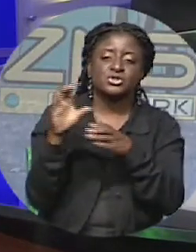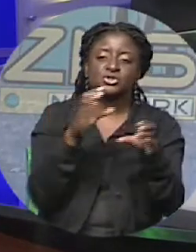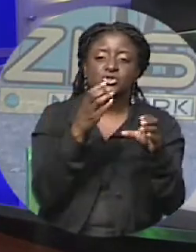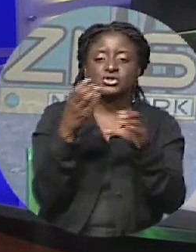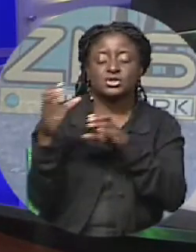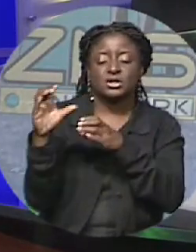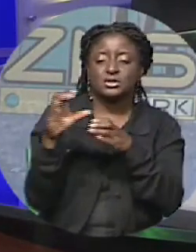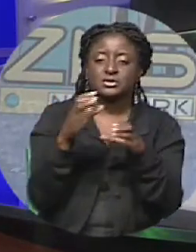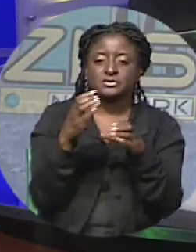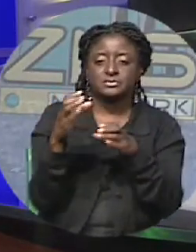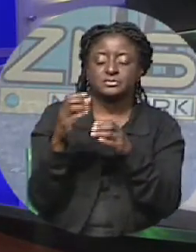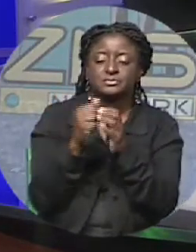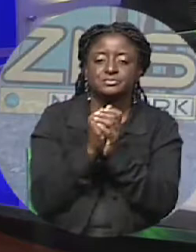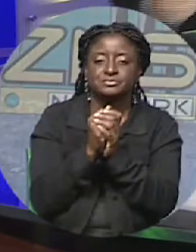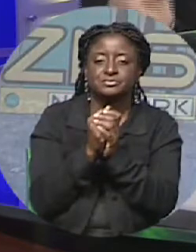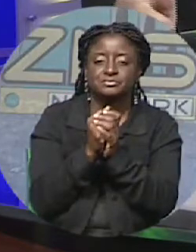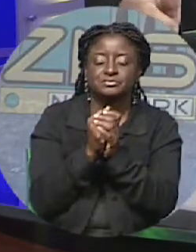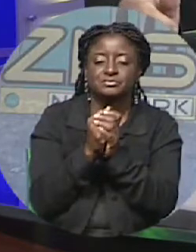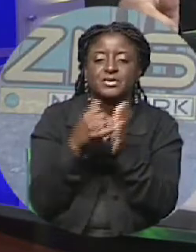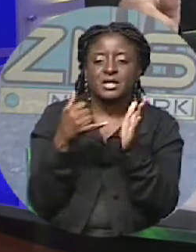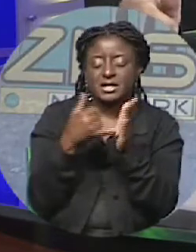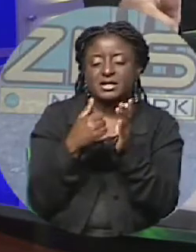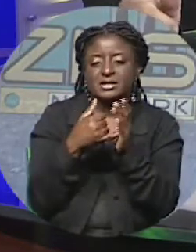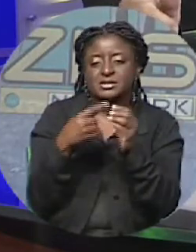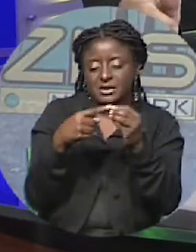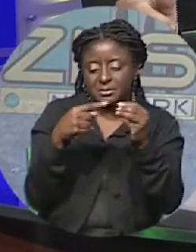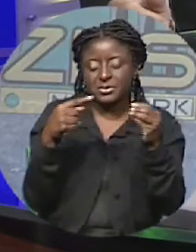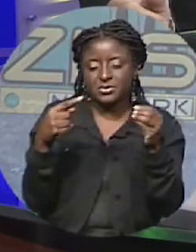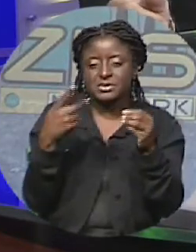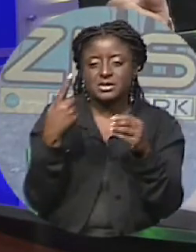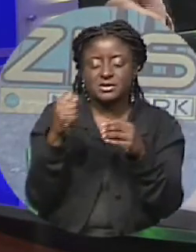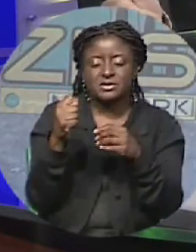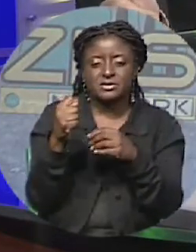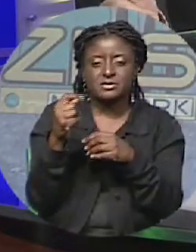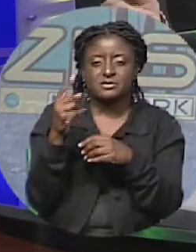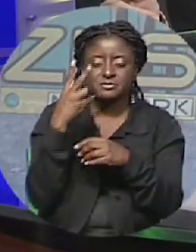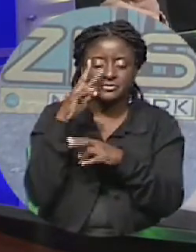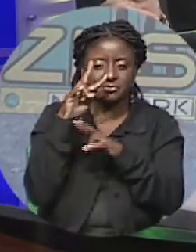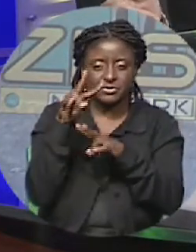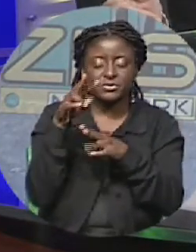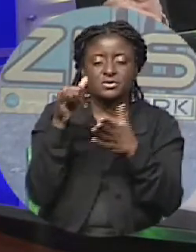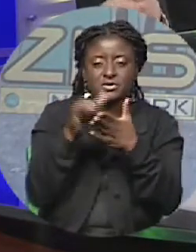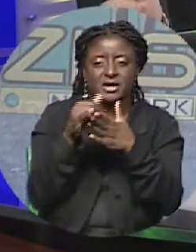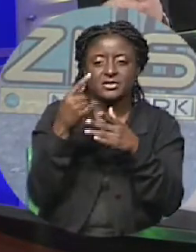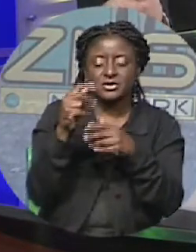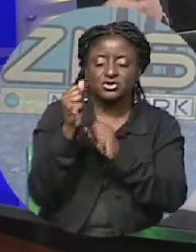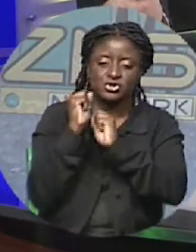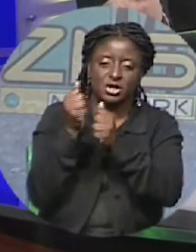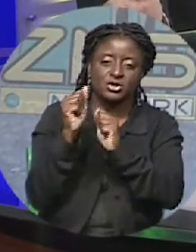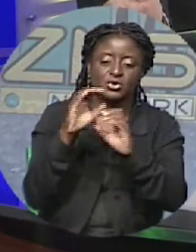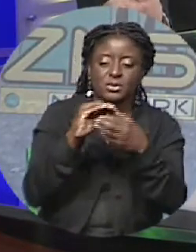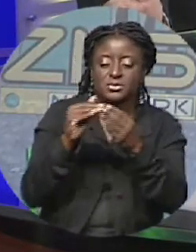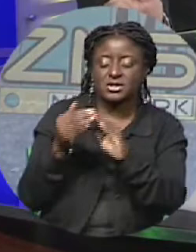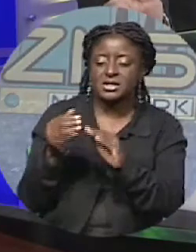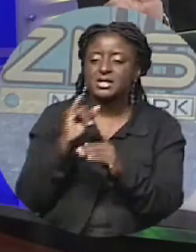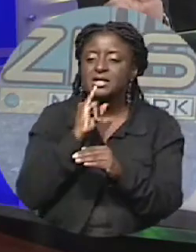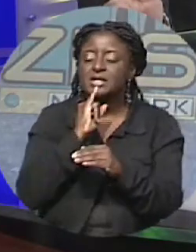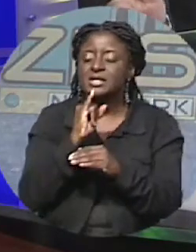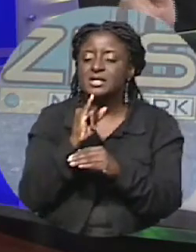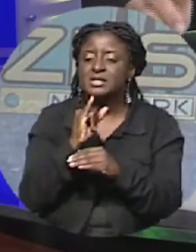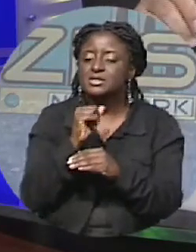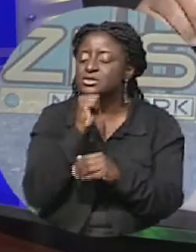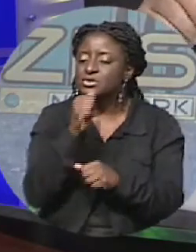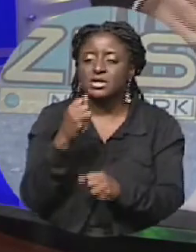goes against the perception that's been out there that the Junkanoo community is against the festival and not supporting it. As we continue looking at those